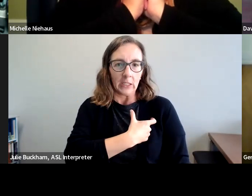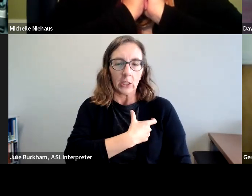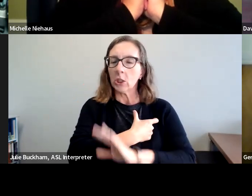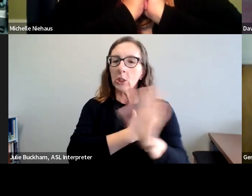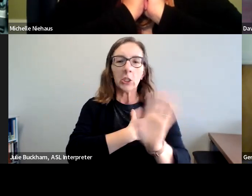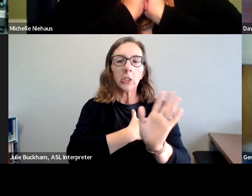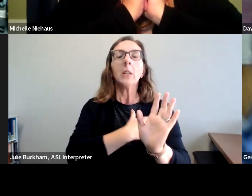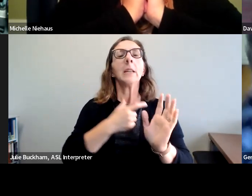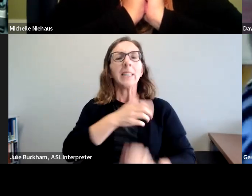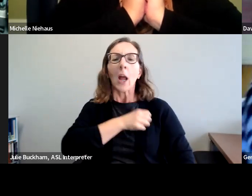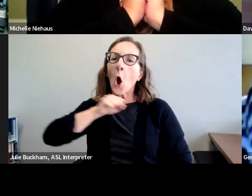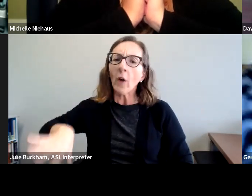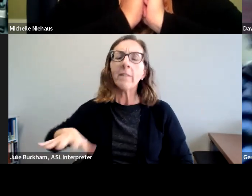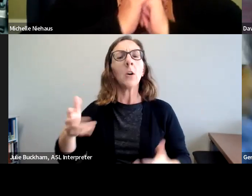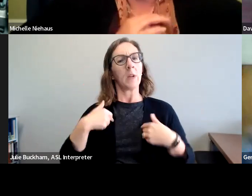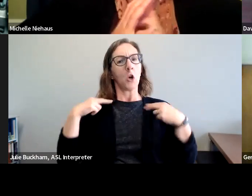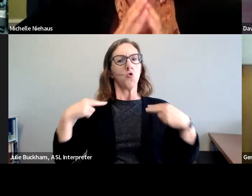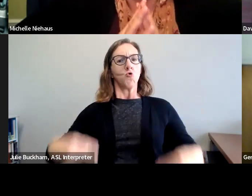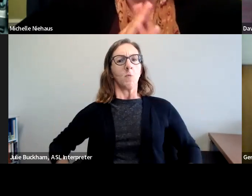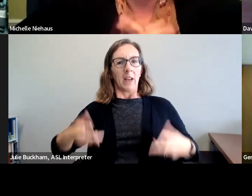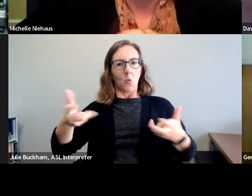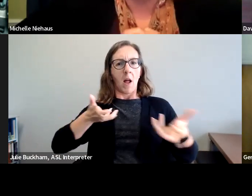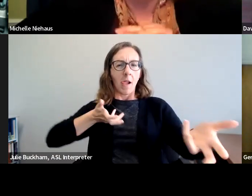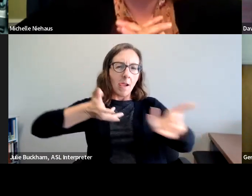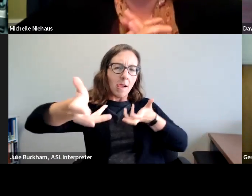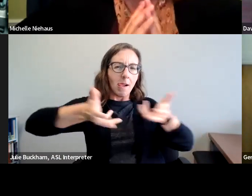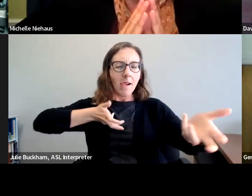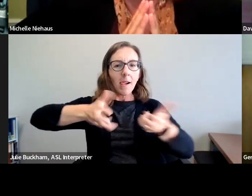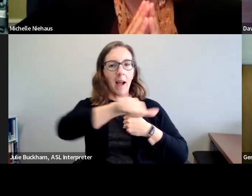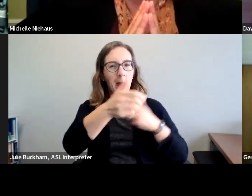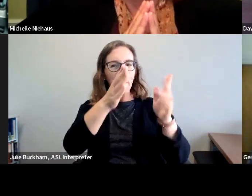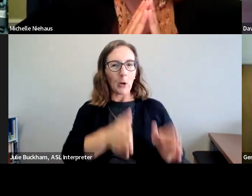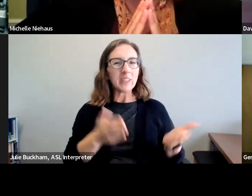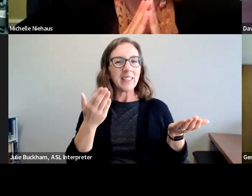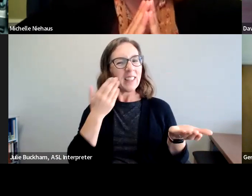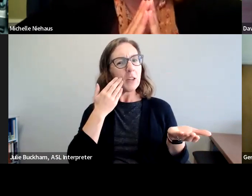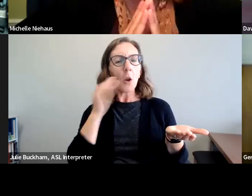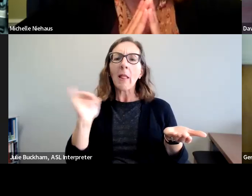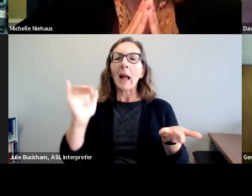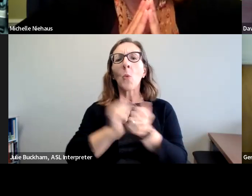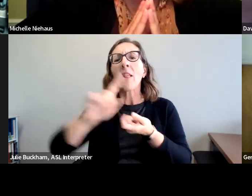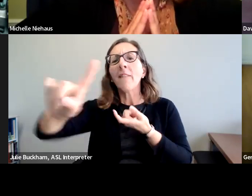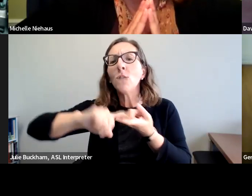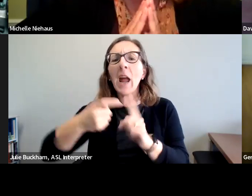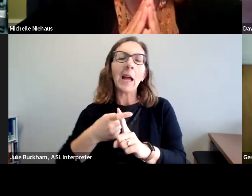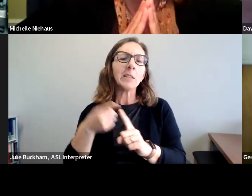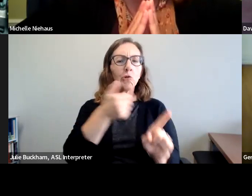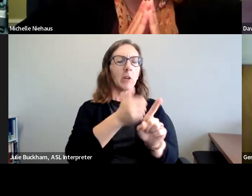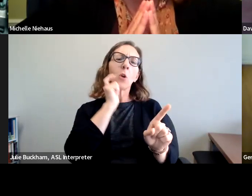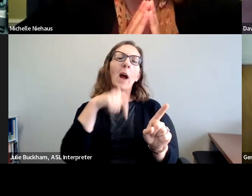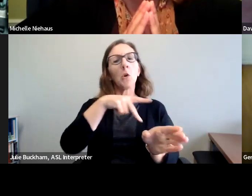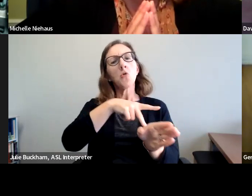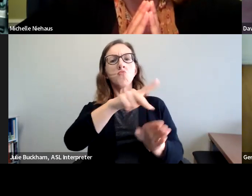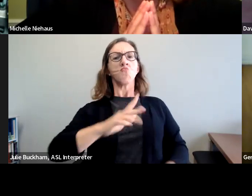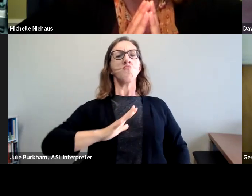and we like to interact with other humans. Act with us as you would act with your friends. Get to know us. We